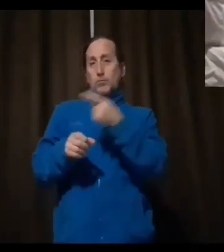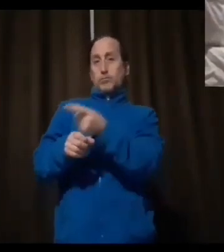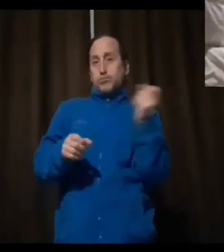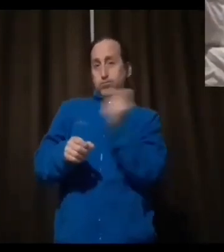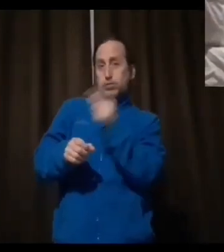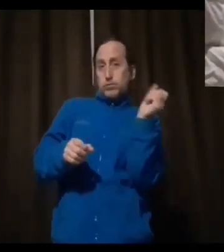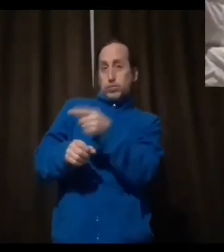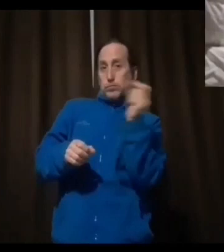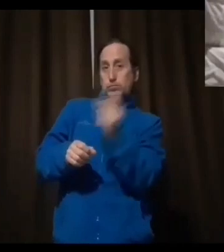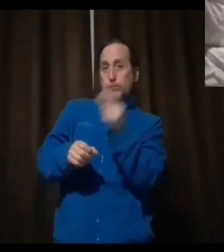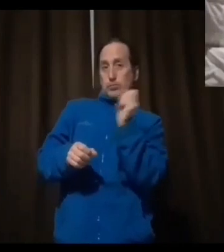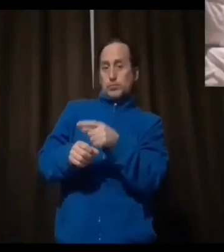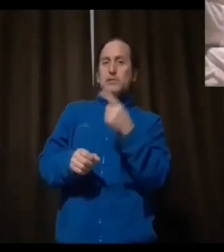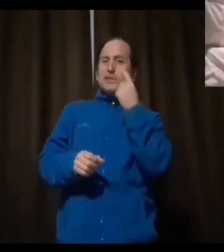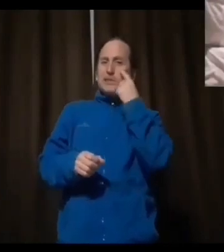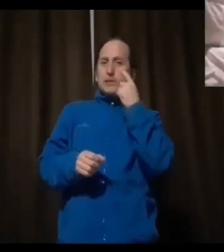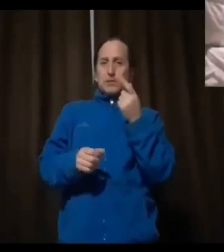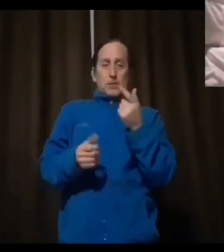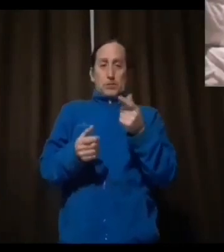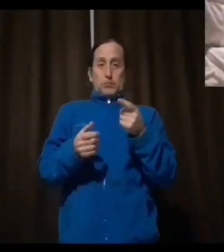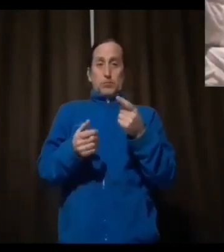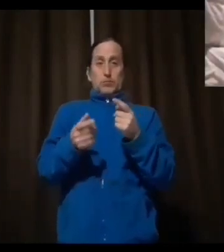the experiment is being run, whether it's for